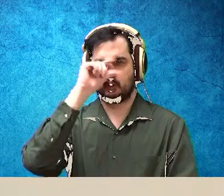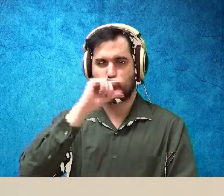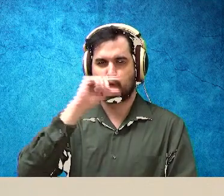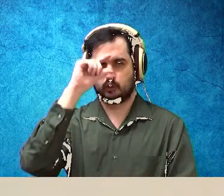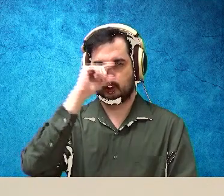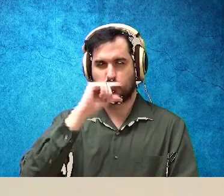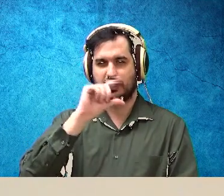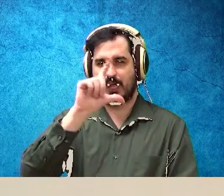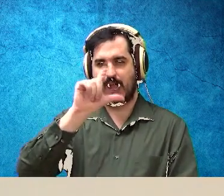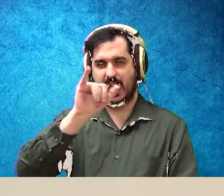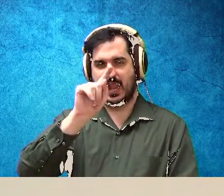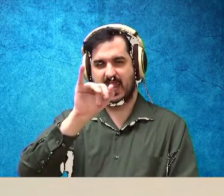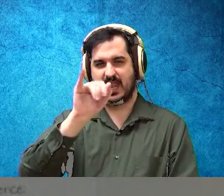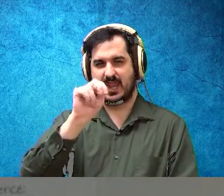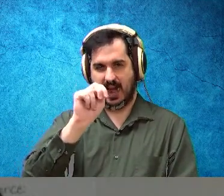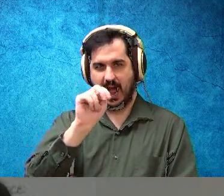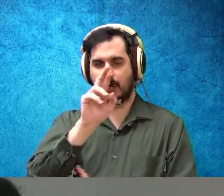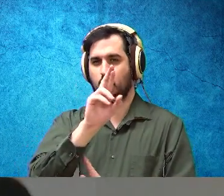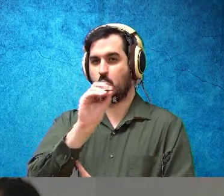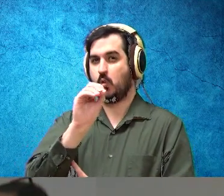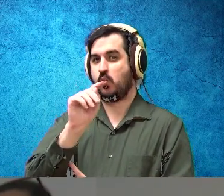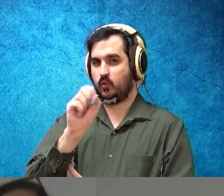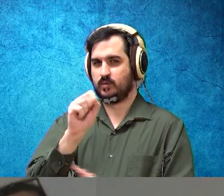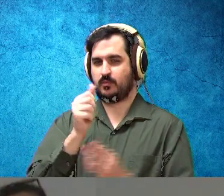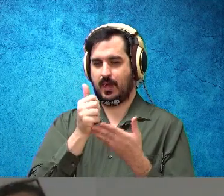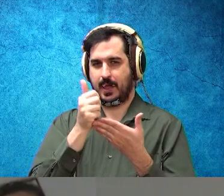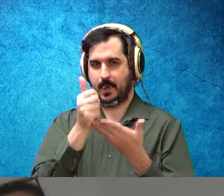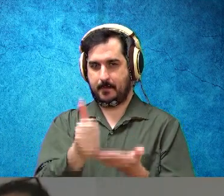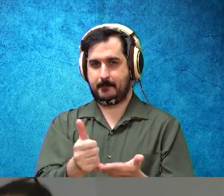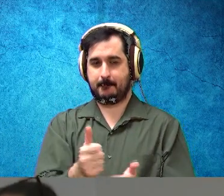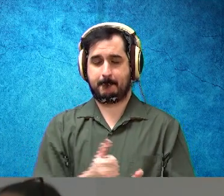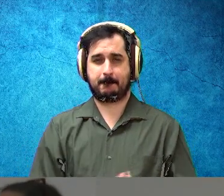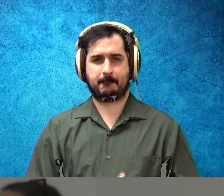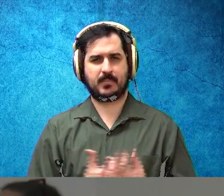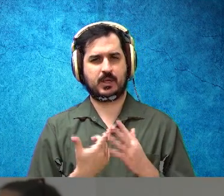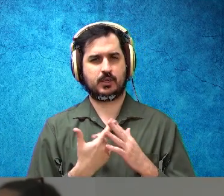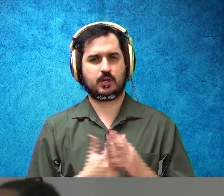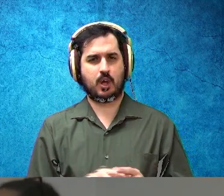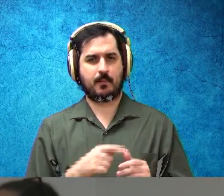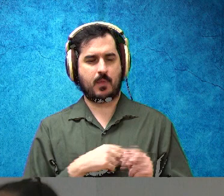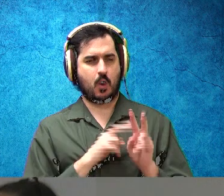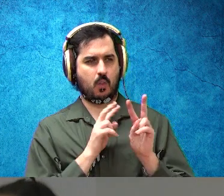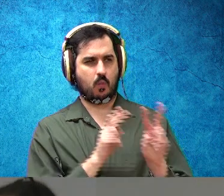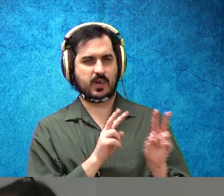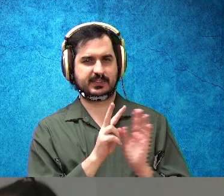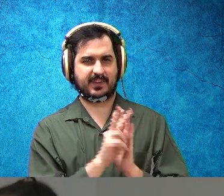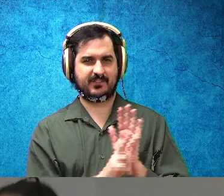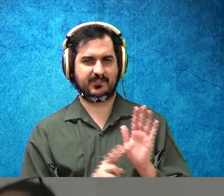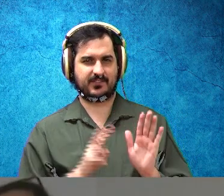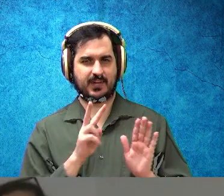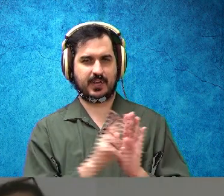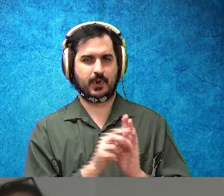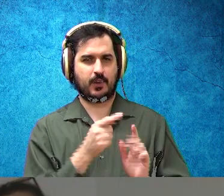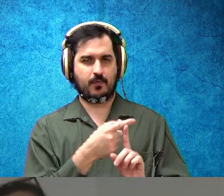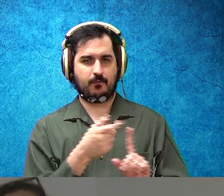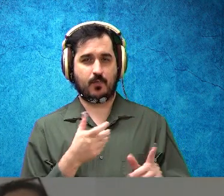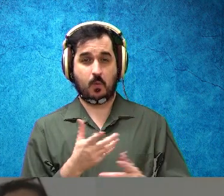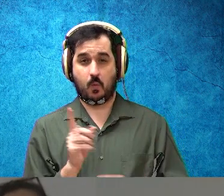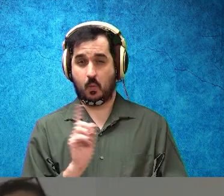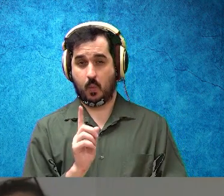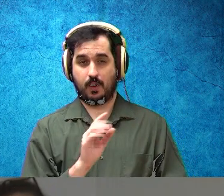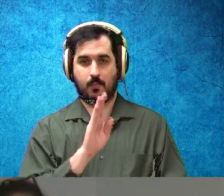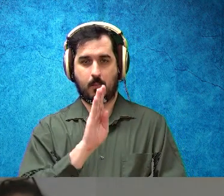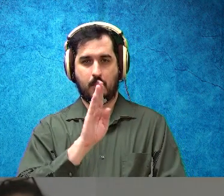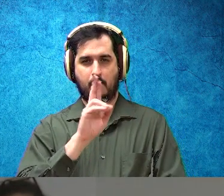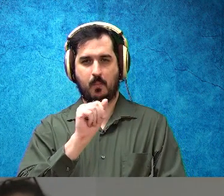Okay? So let's start. I want to watch a video off of Brain Pop that's going to talk about